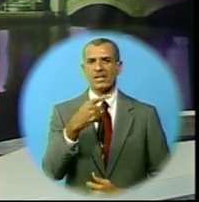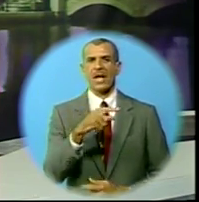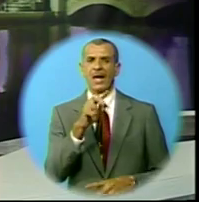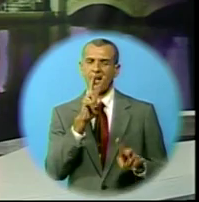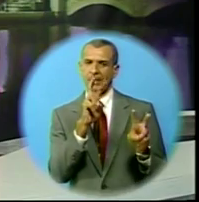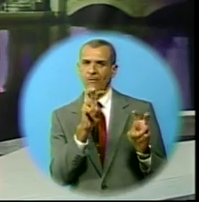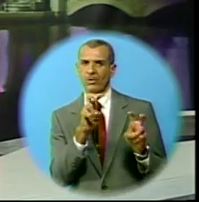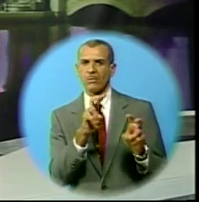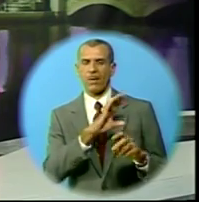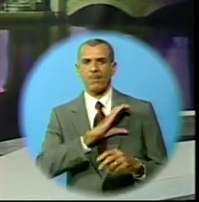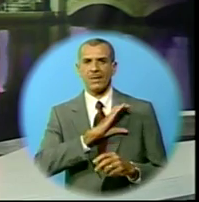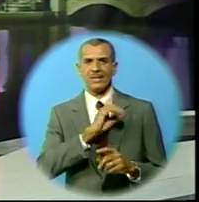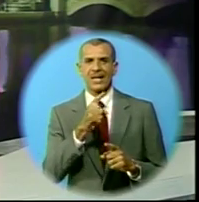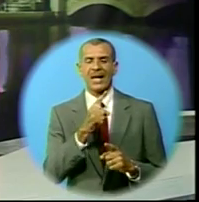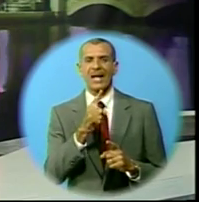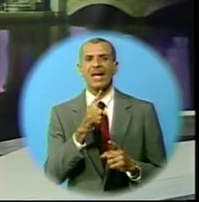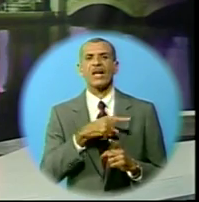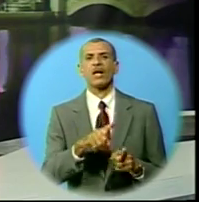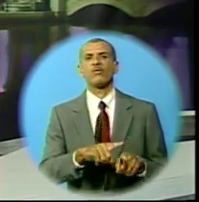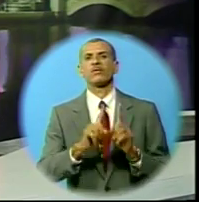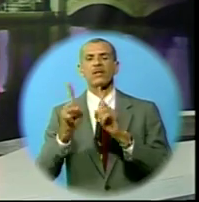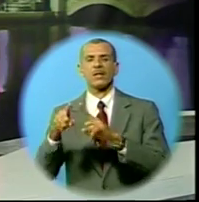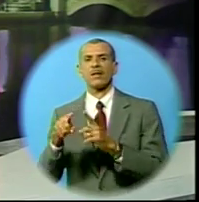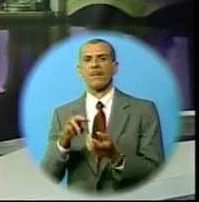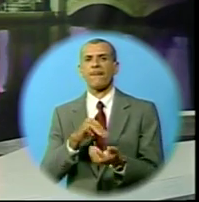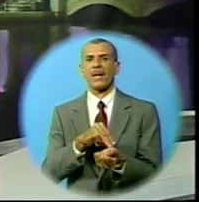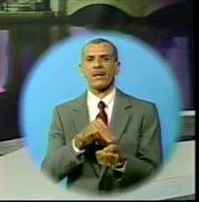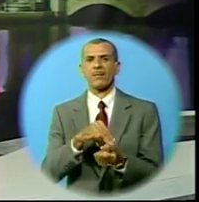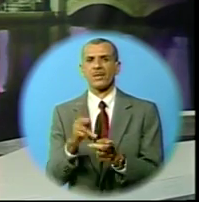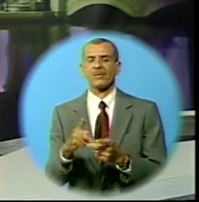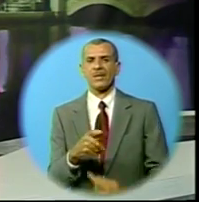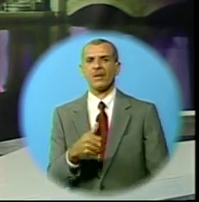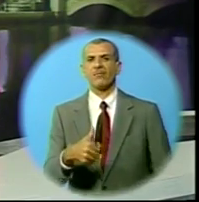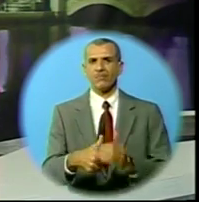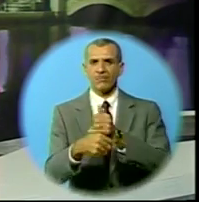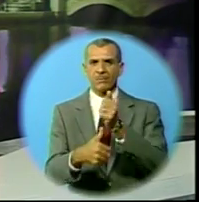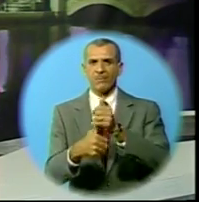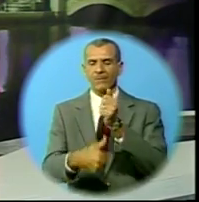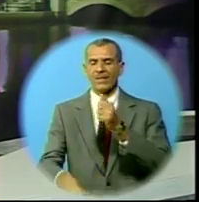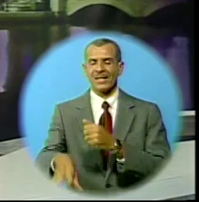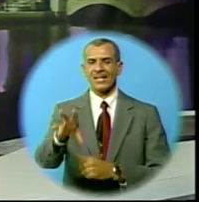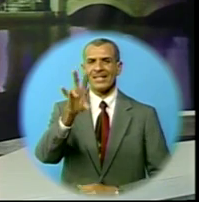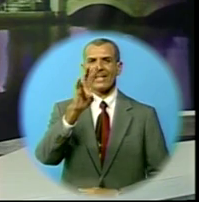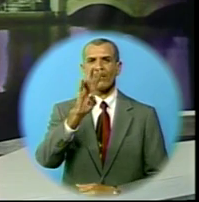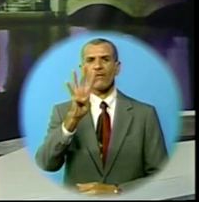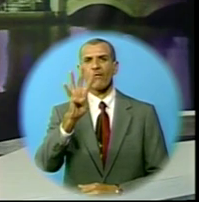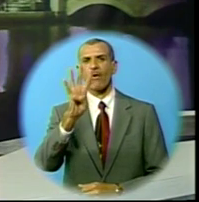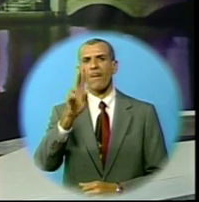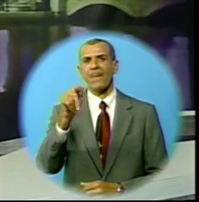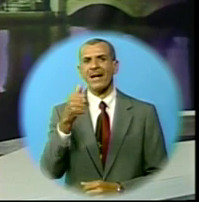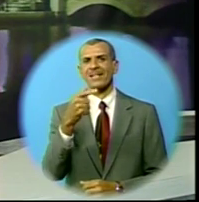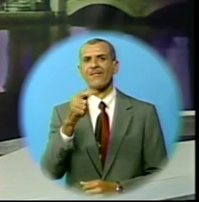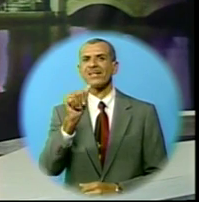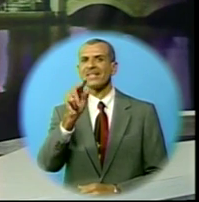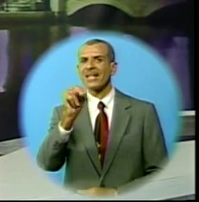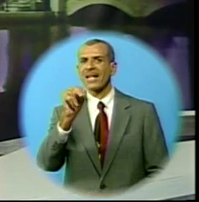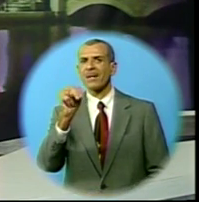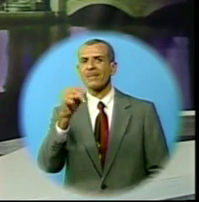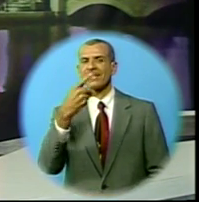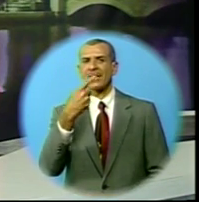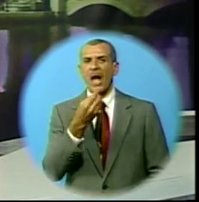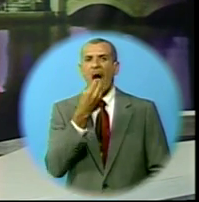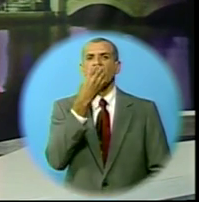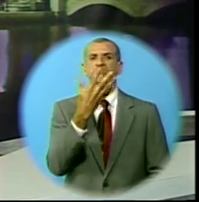after clearing immigration. He too was referred to a medical facility where he passed out 74 packets containing cannabis which he'd